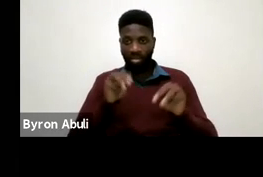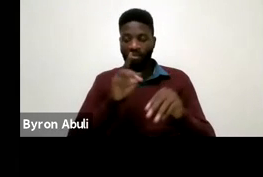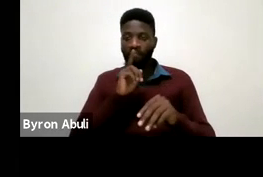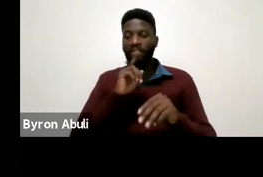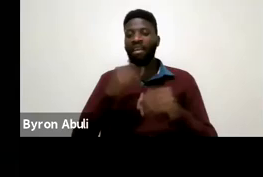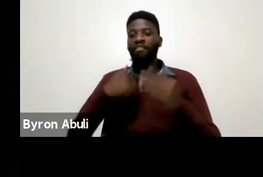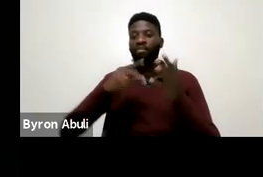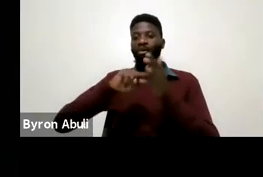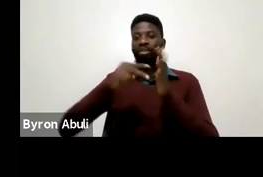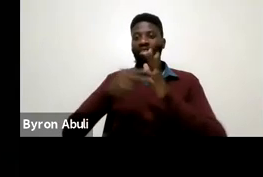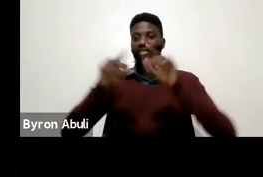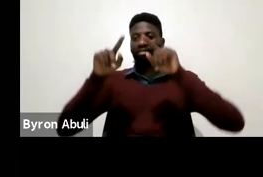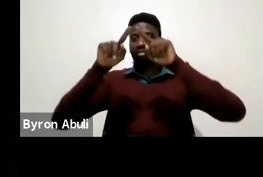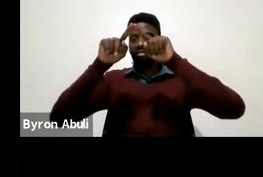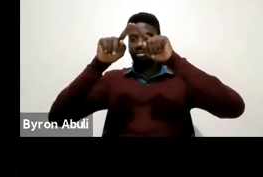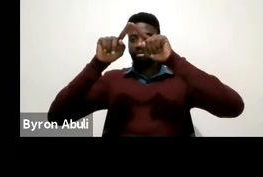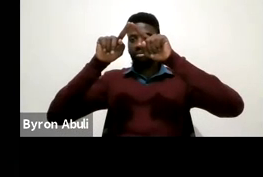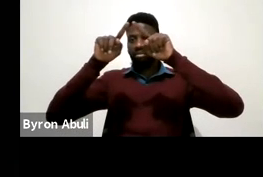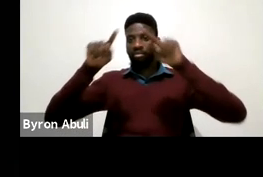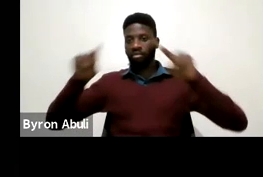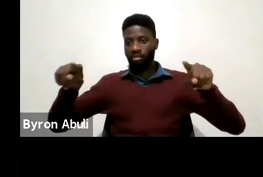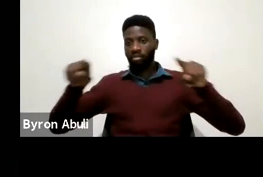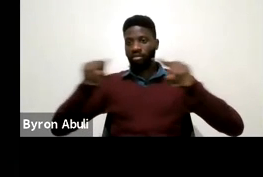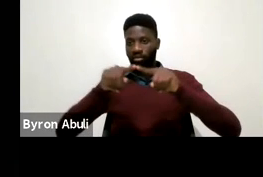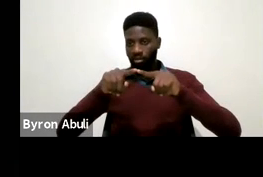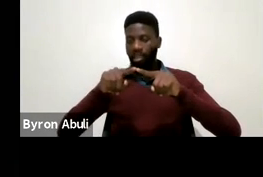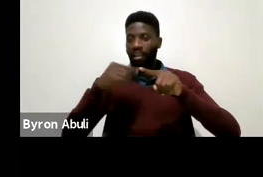project triangle, you remember we have,